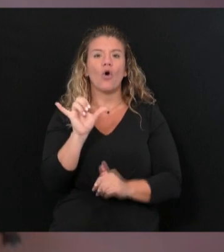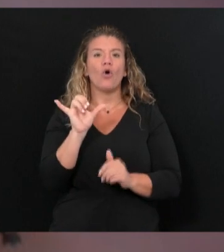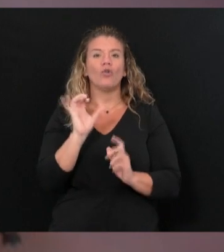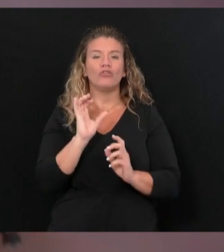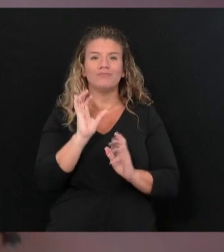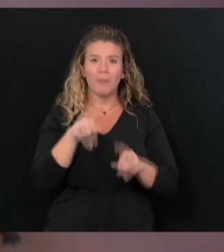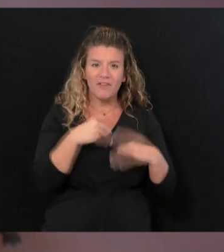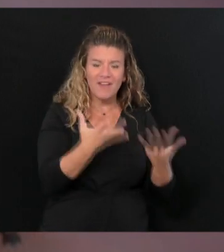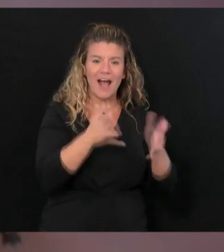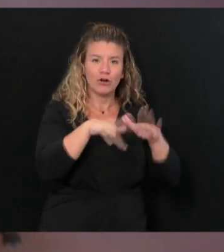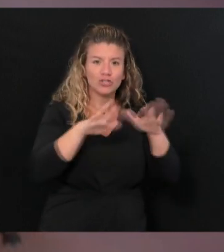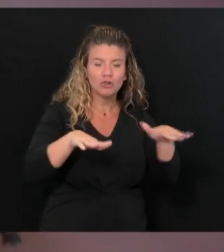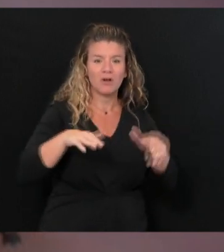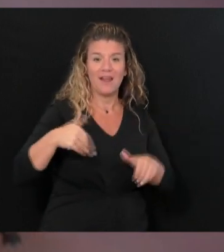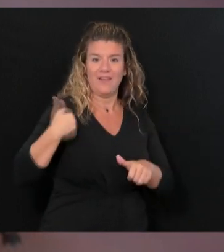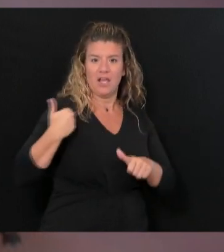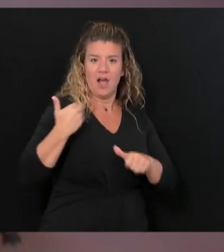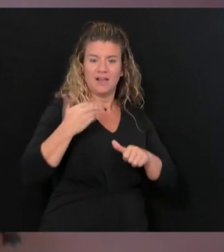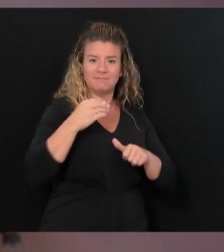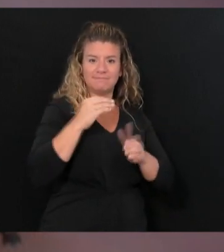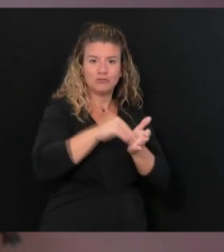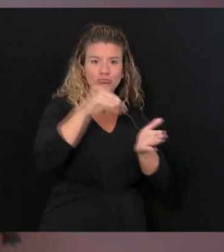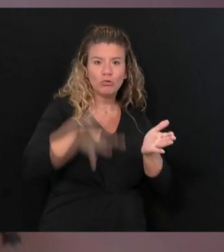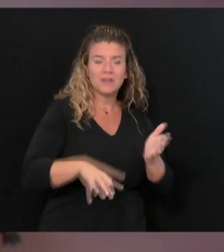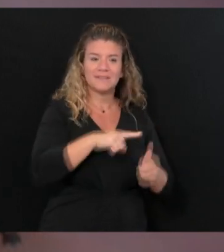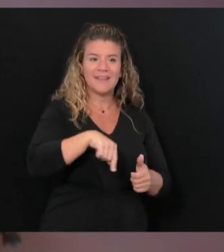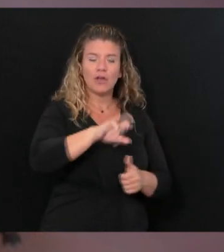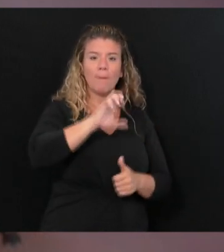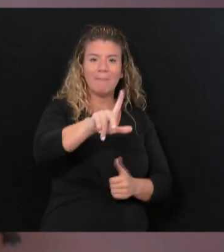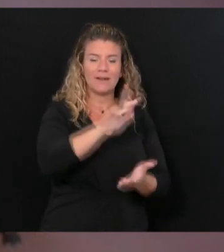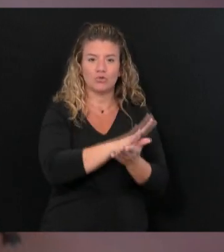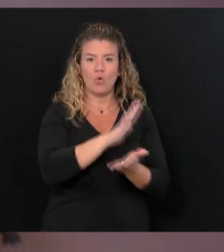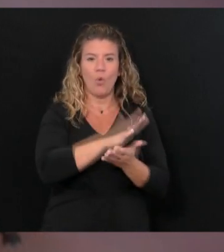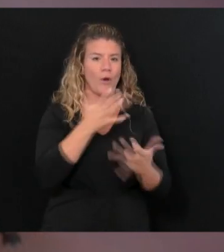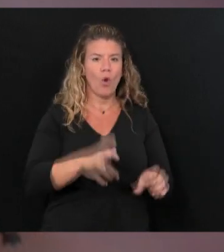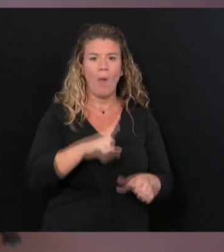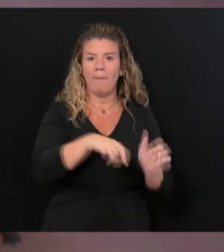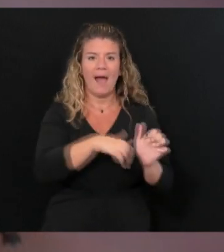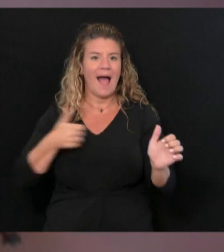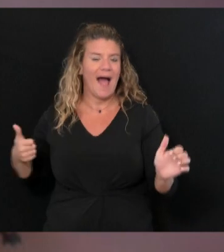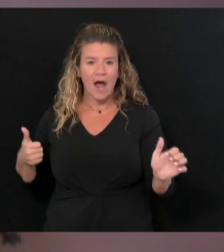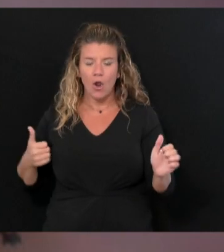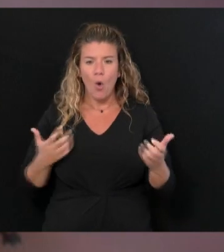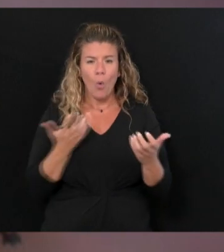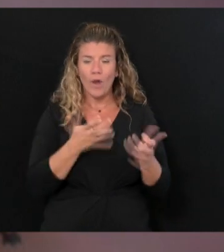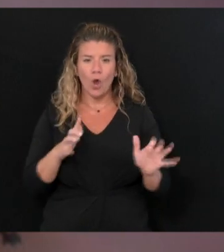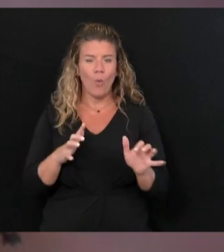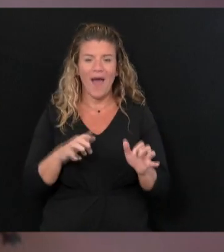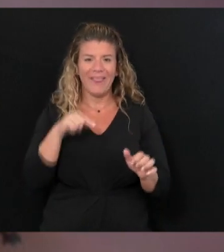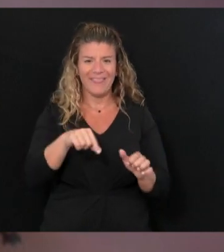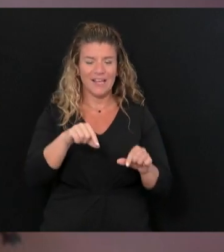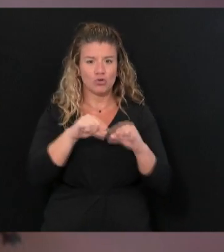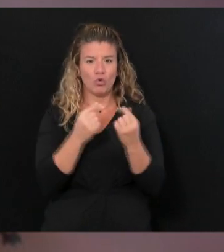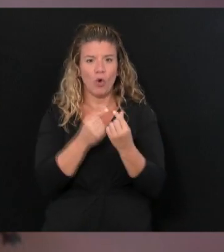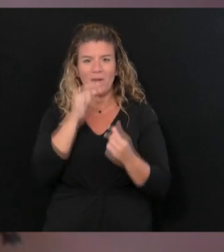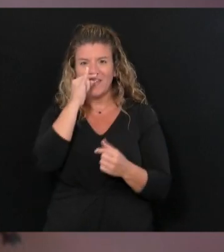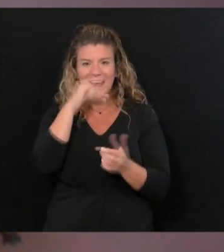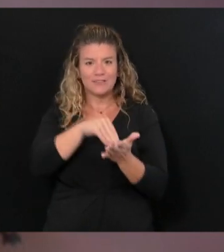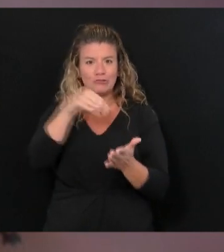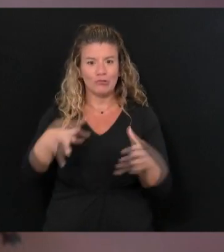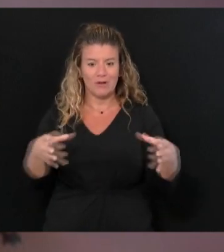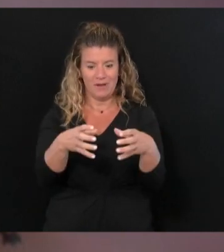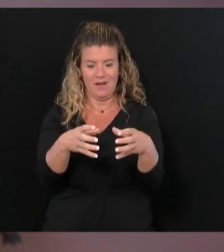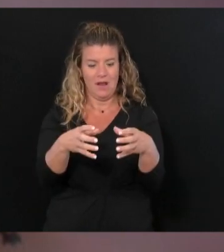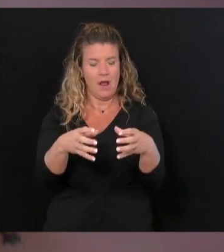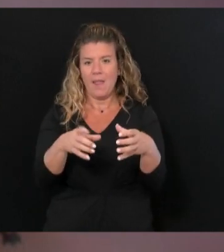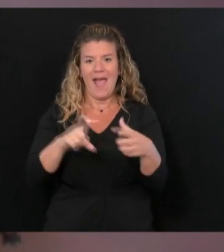children and our young people back in classes so they don't fall behind. We don't want a whole generation of people that need to